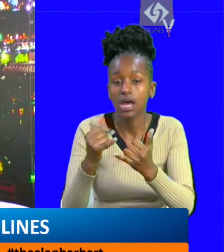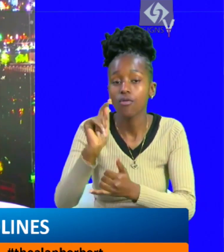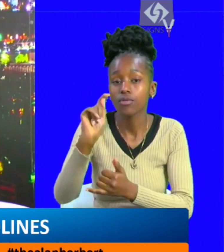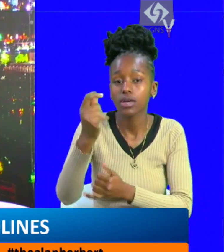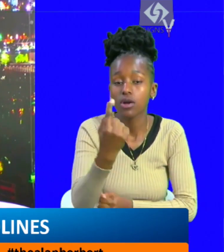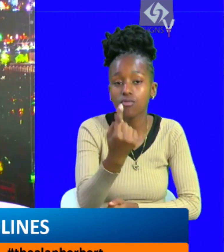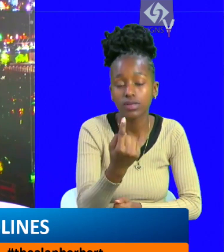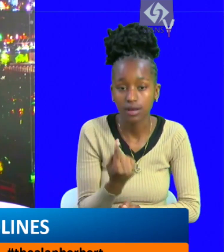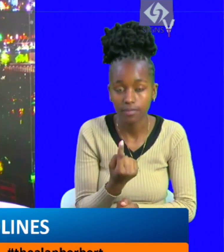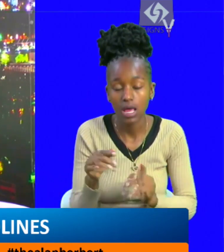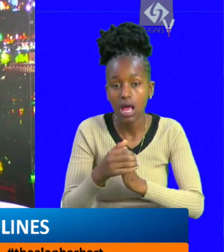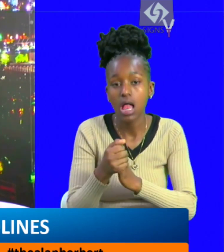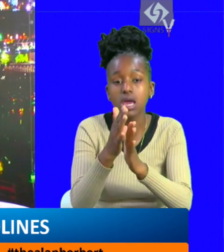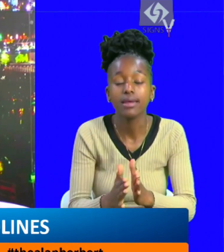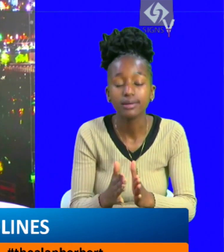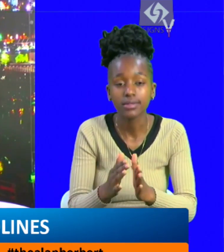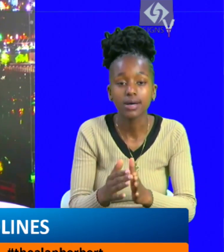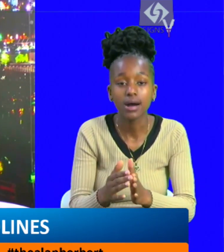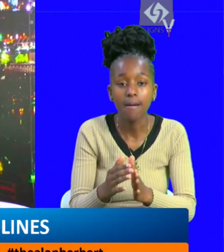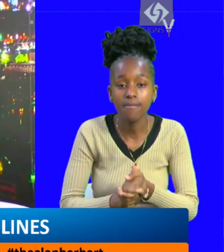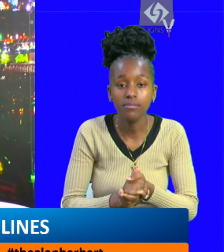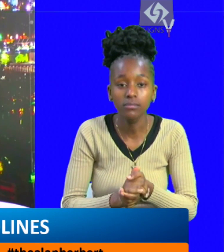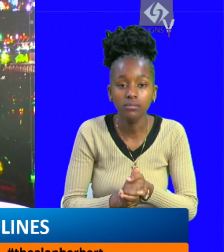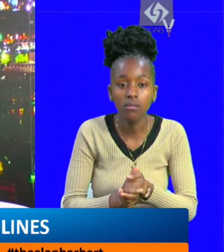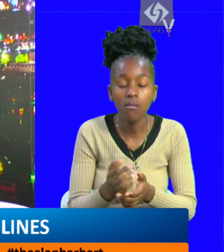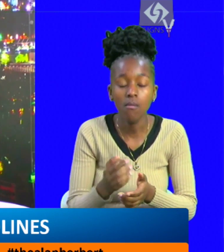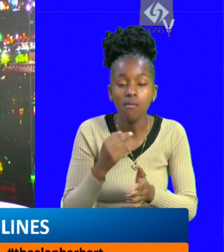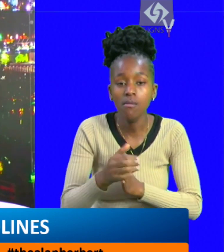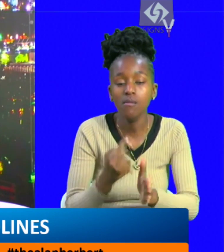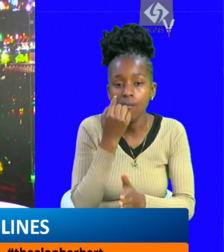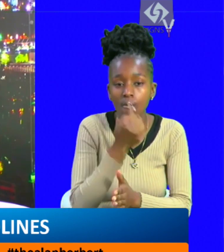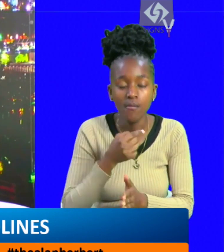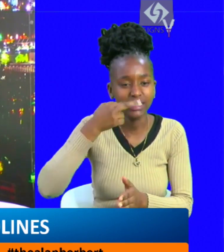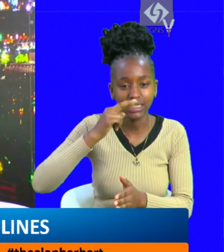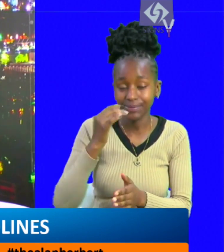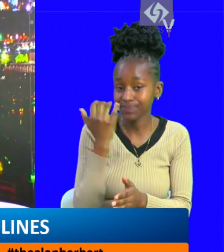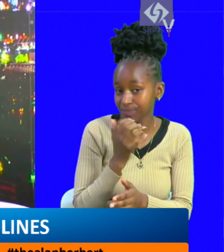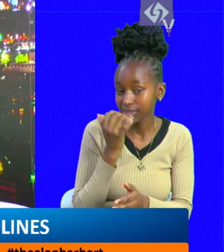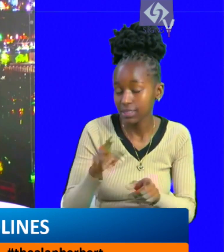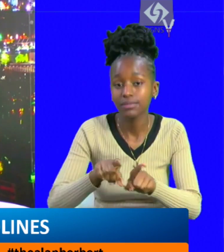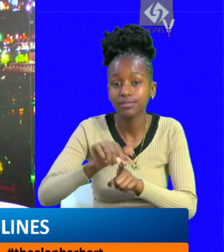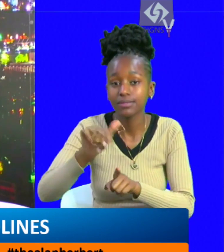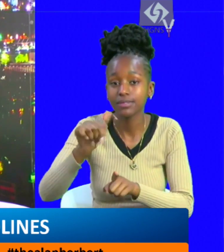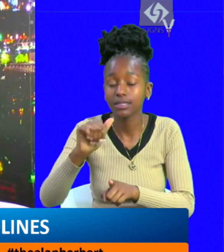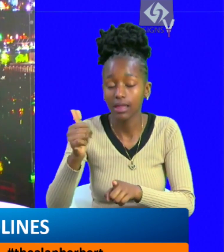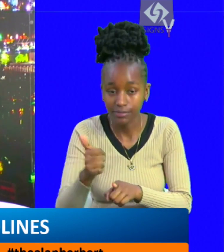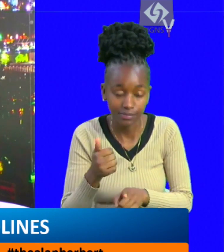drive to dislodge the government out of power is on. Despite a dismissal, Kenya